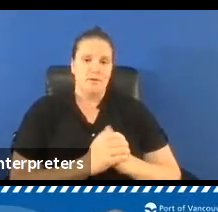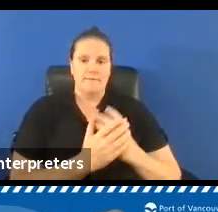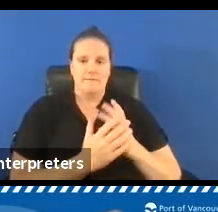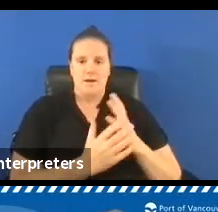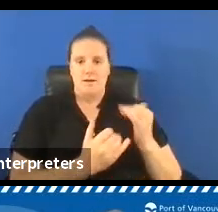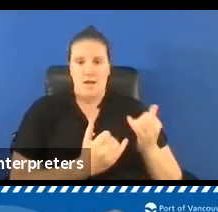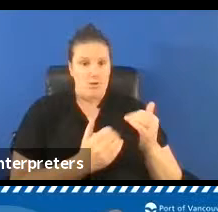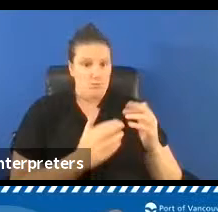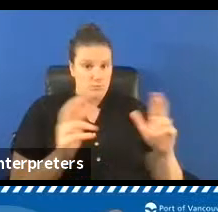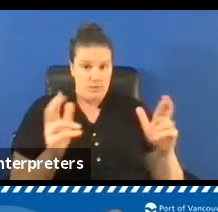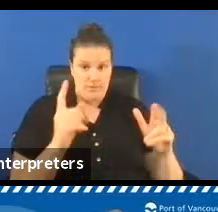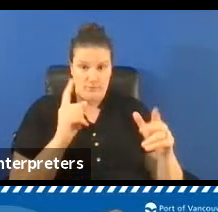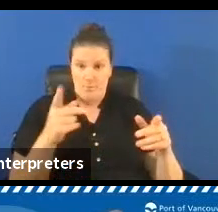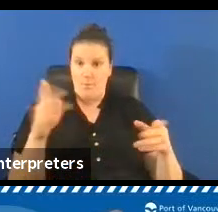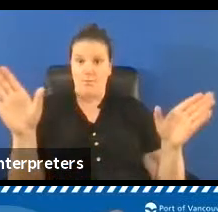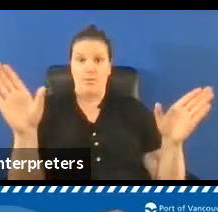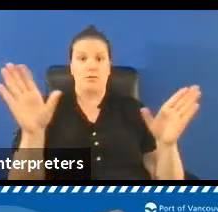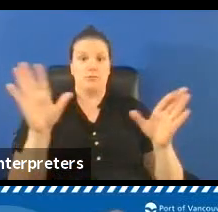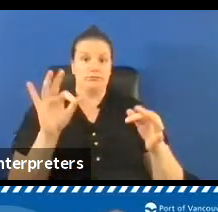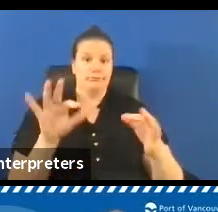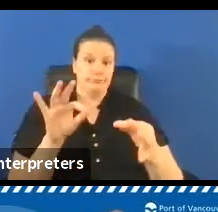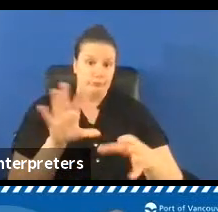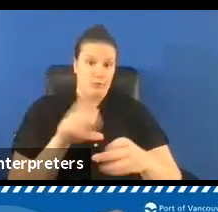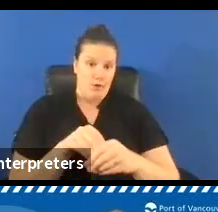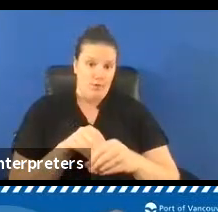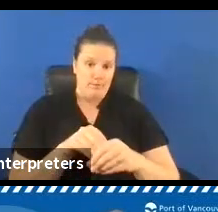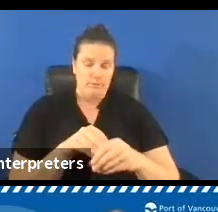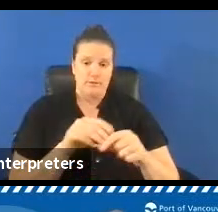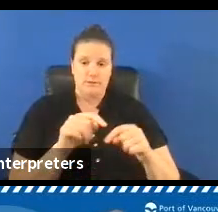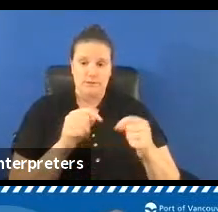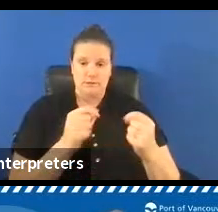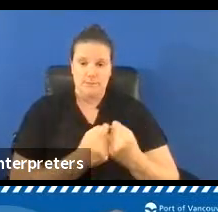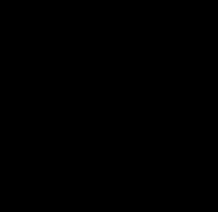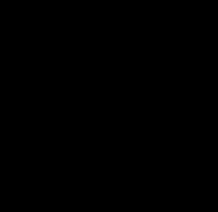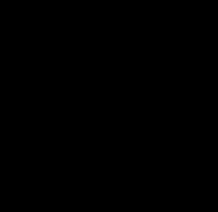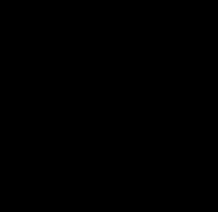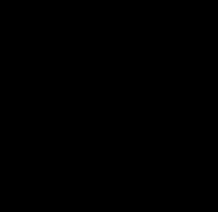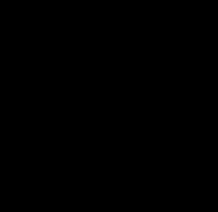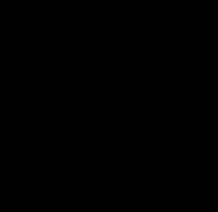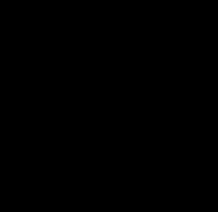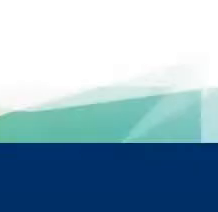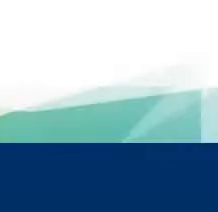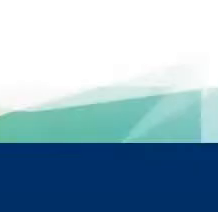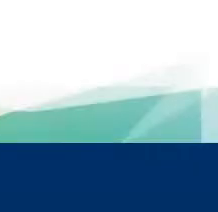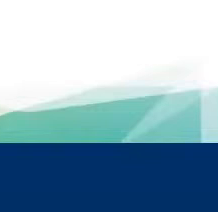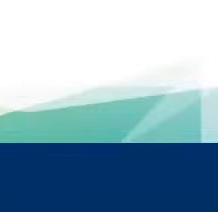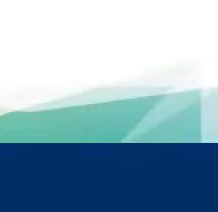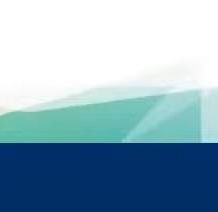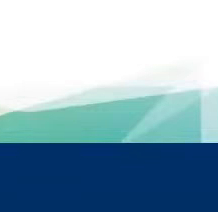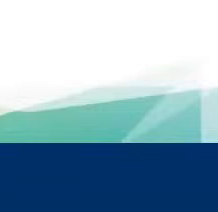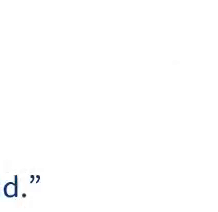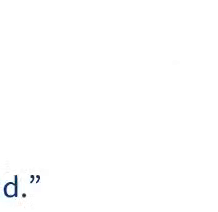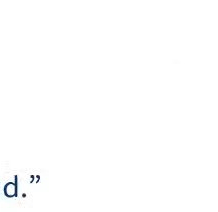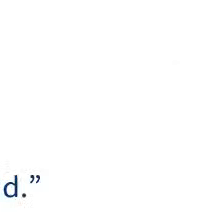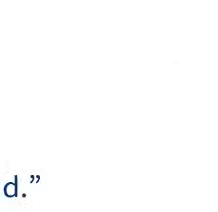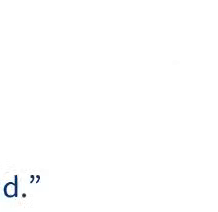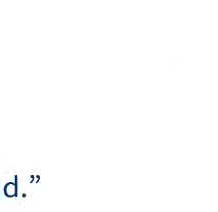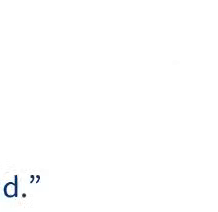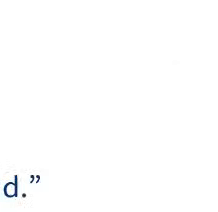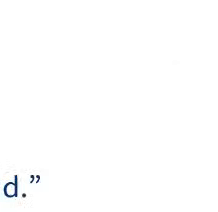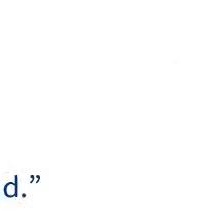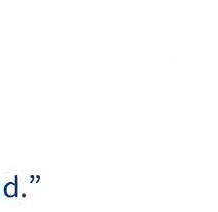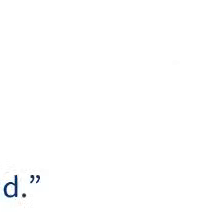now ready for the public input piece, and team, I think I have a couple of slides I always do. If you could put them up on